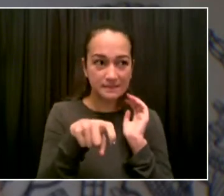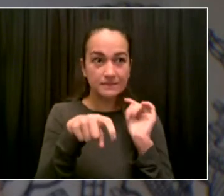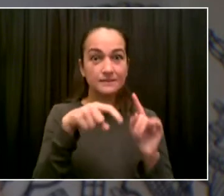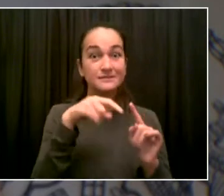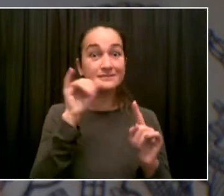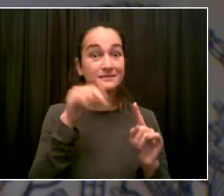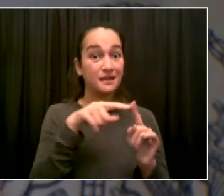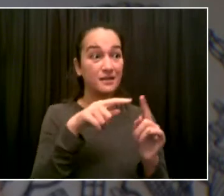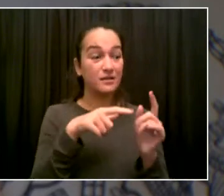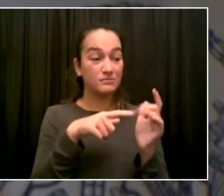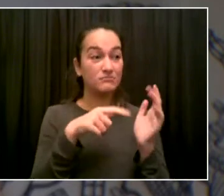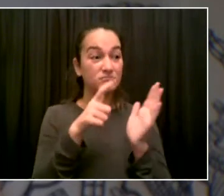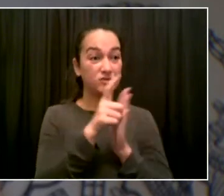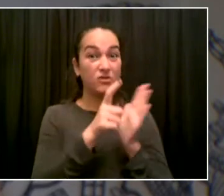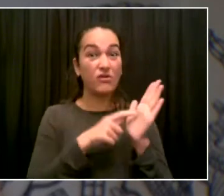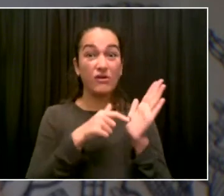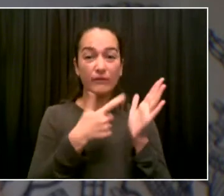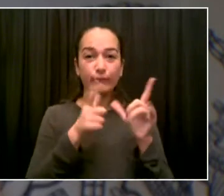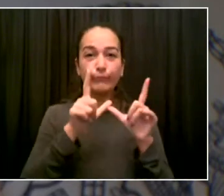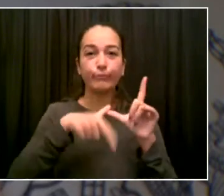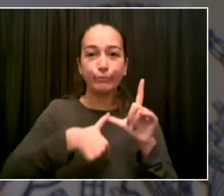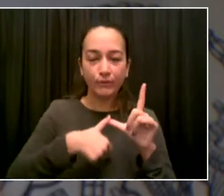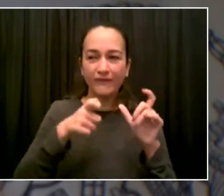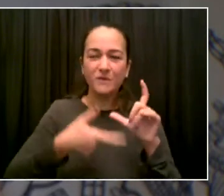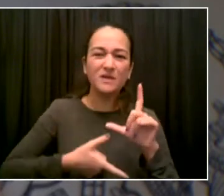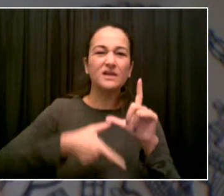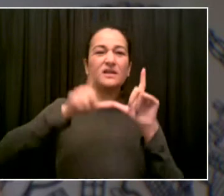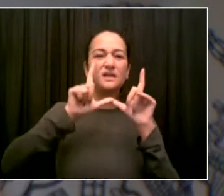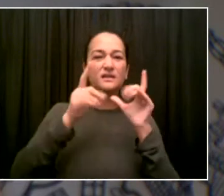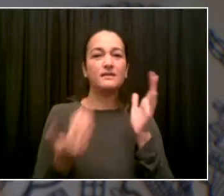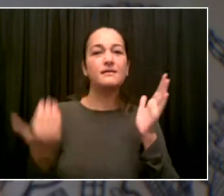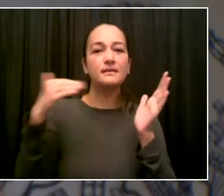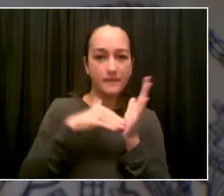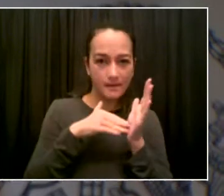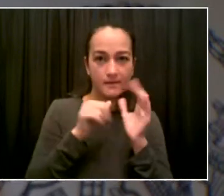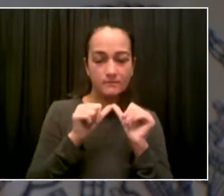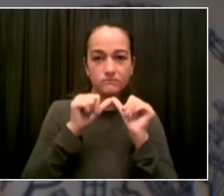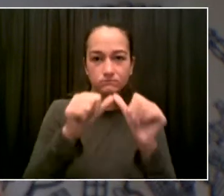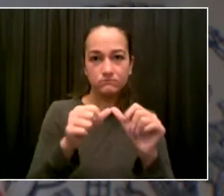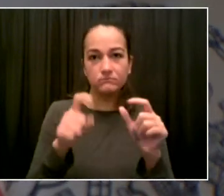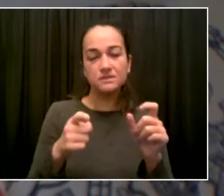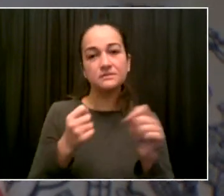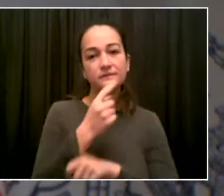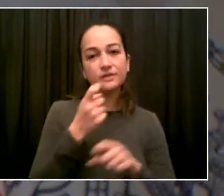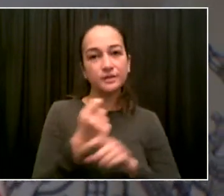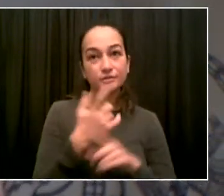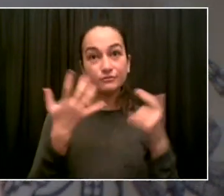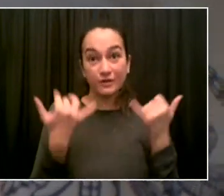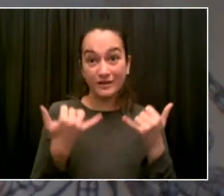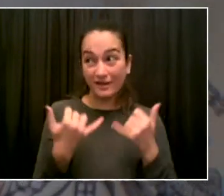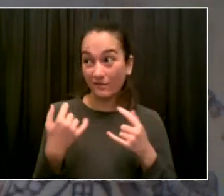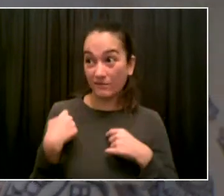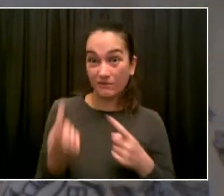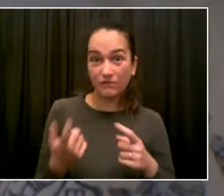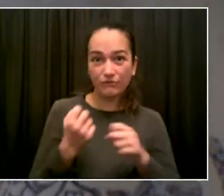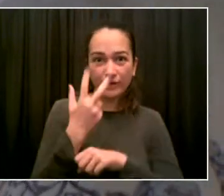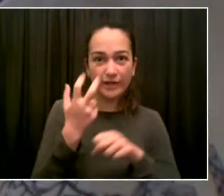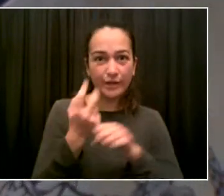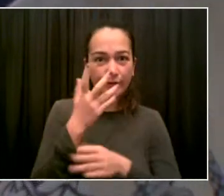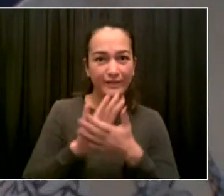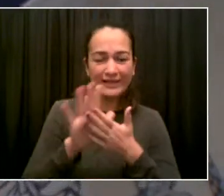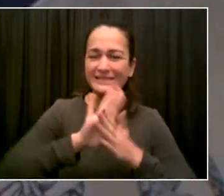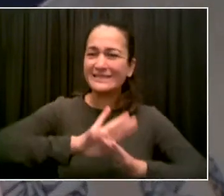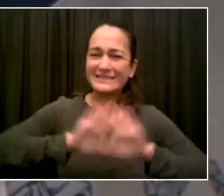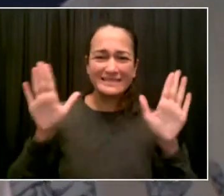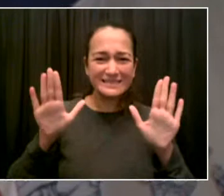yearly cycle rather than a 3 or 4 year cycle they used to. So I just want that. Yeah, and I want to commend the borough president for that. That is one of the directions that